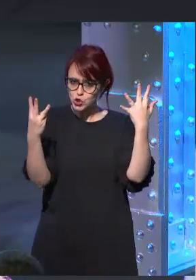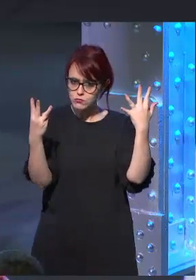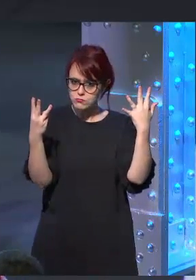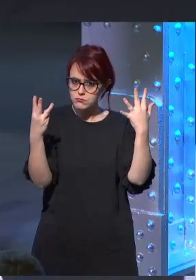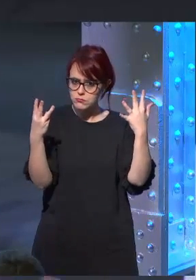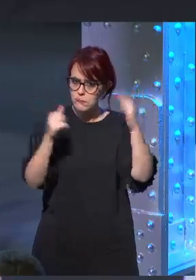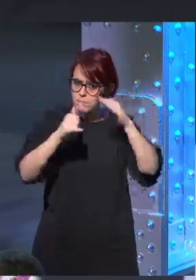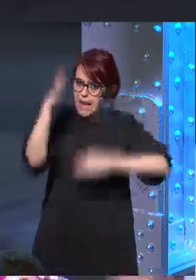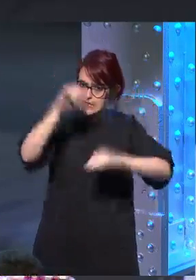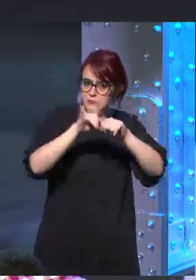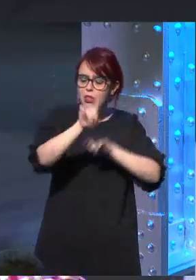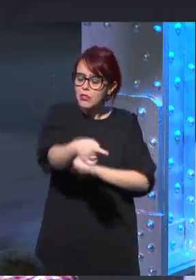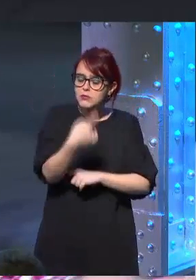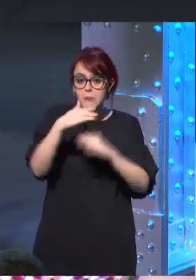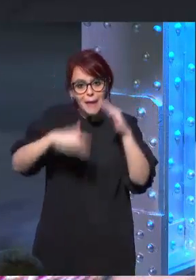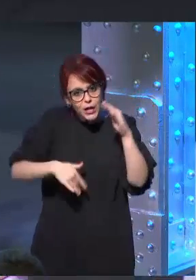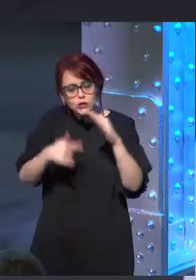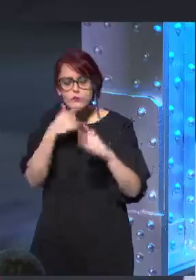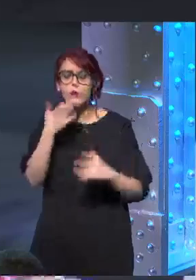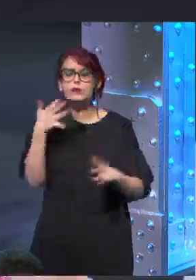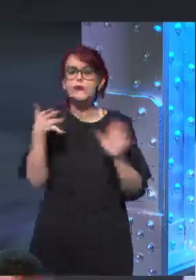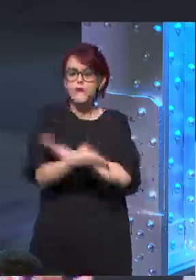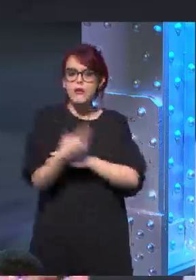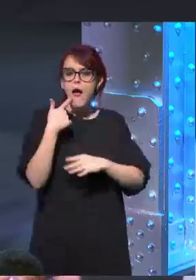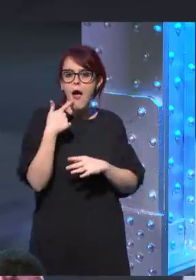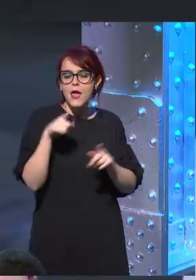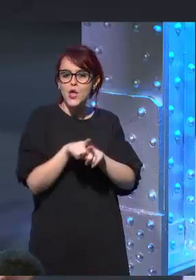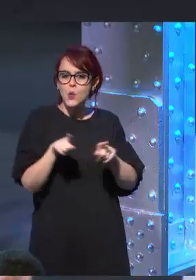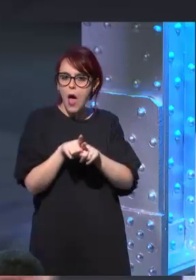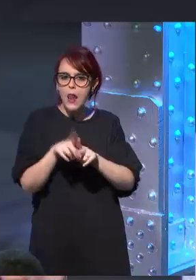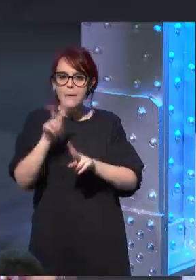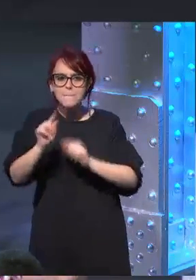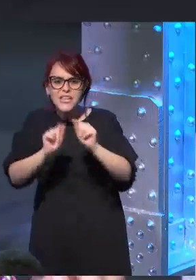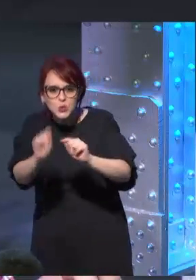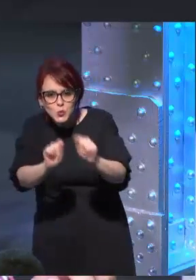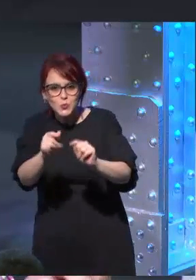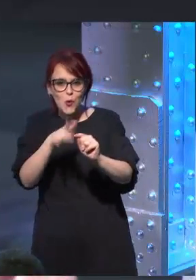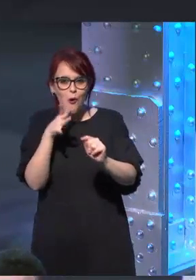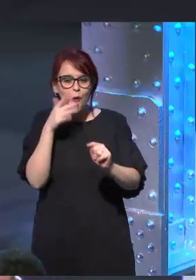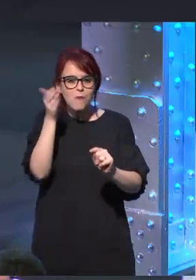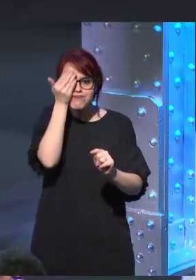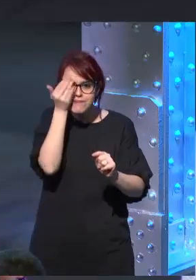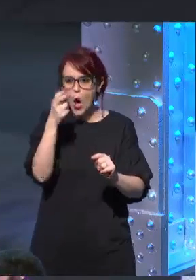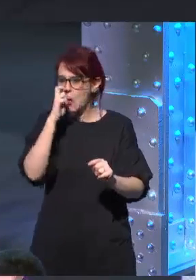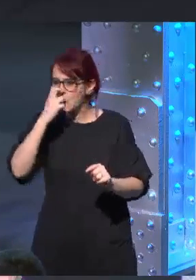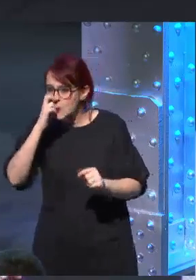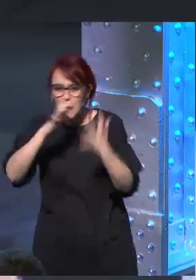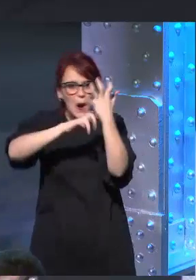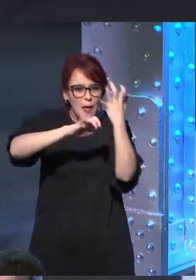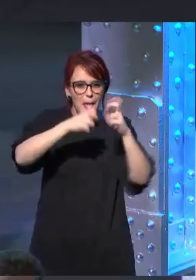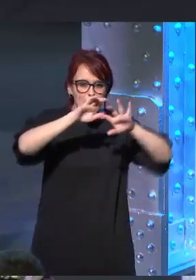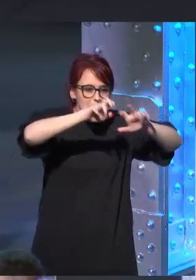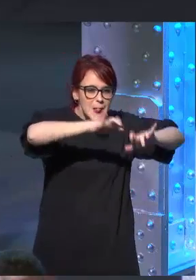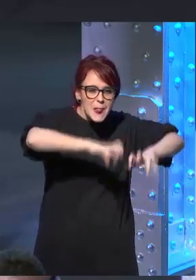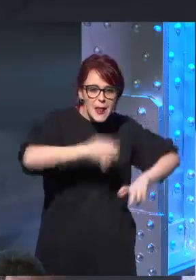of controlling our children until they are 18. And this doesn't give us the right to send a Trojan through